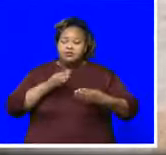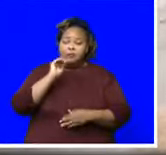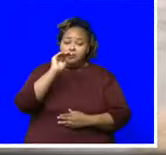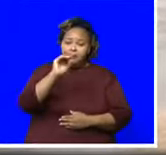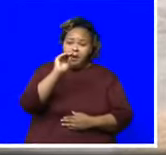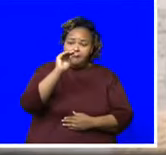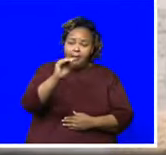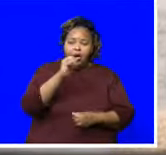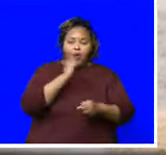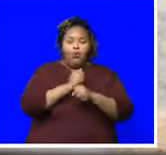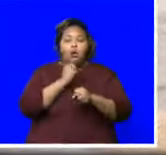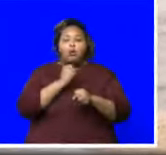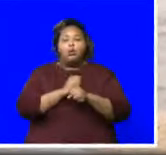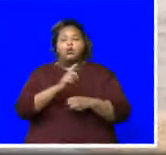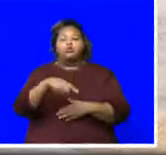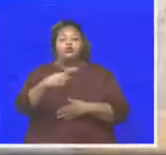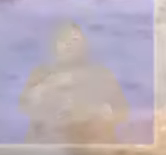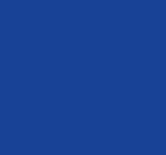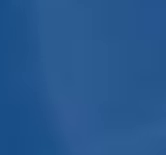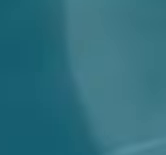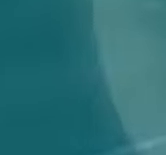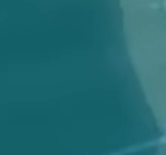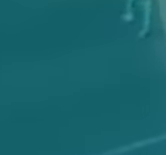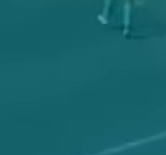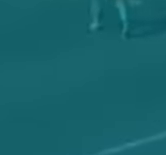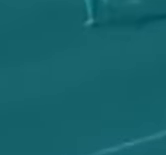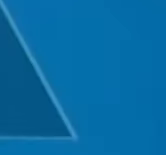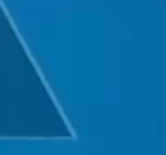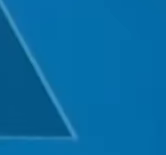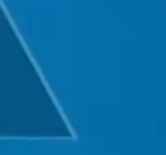magutshwa thombe ngithemba shaba nguyenjabulweni.